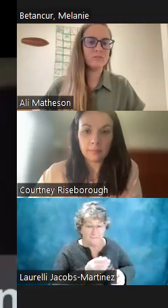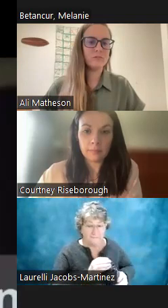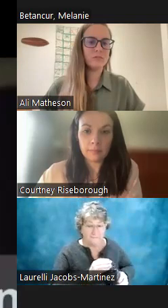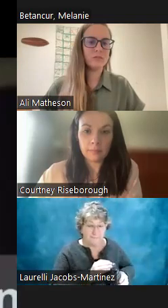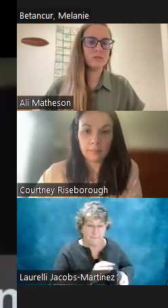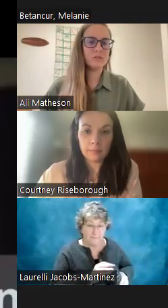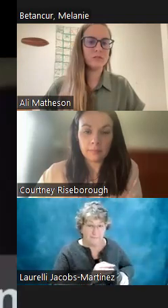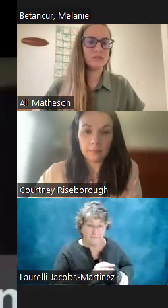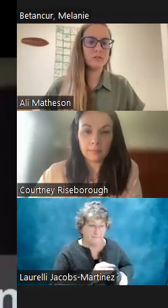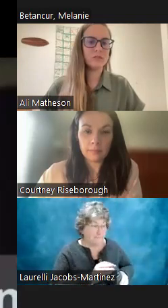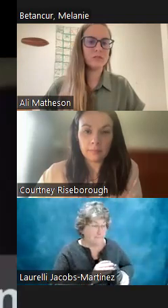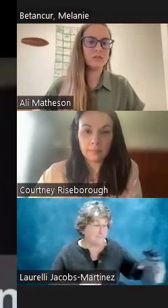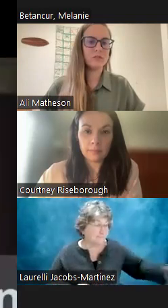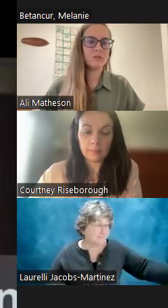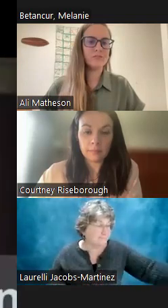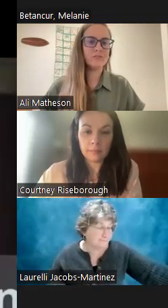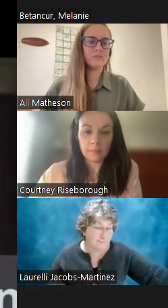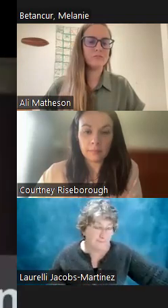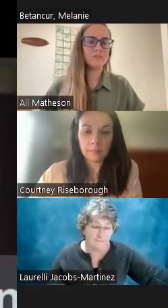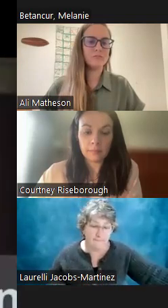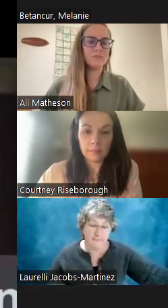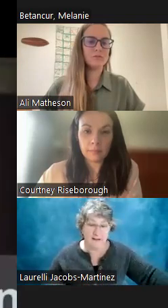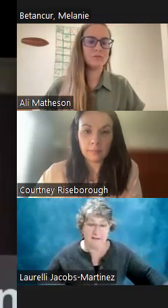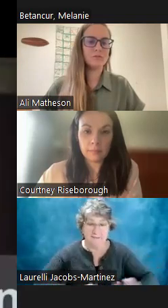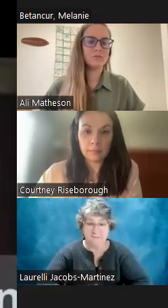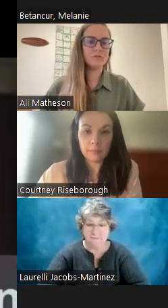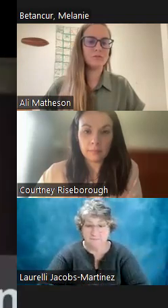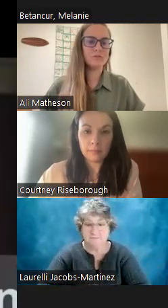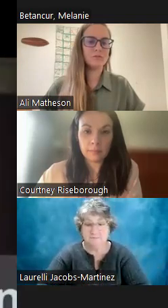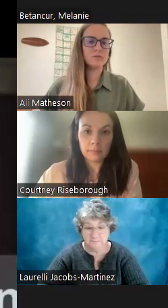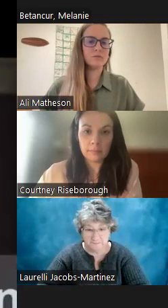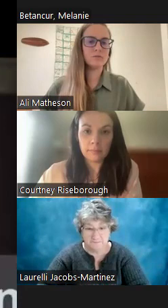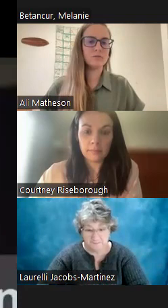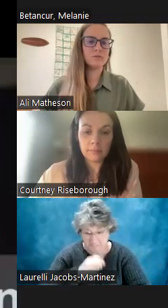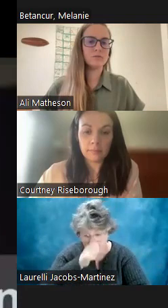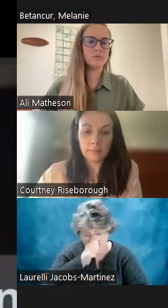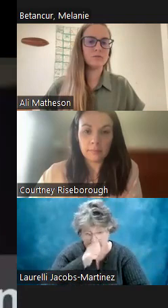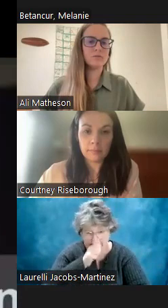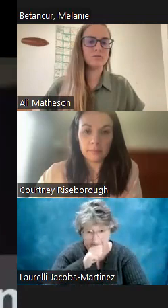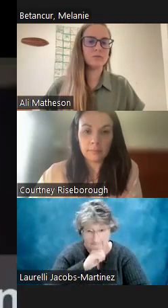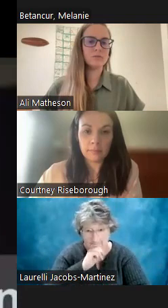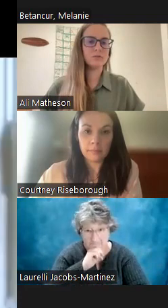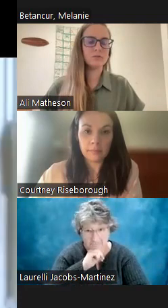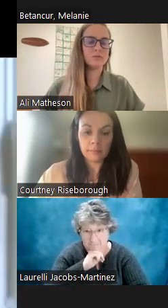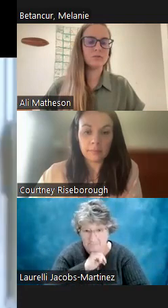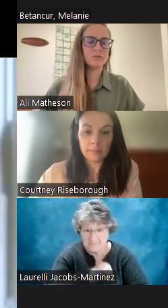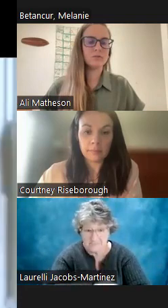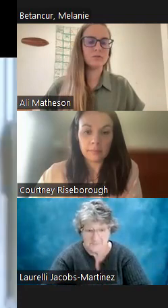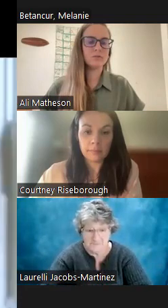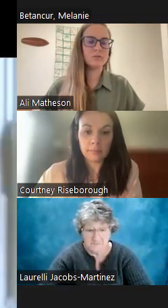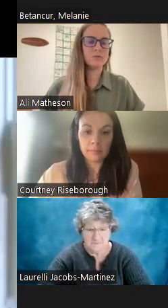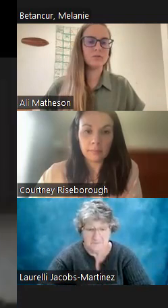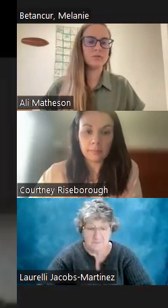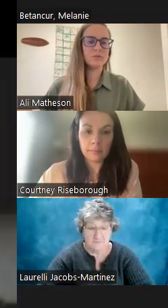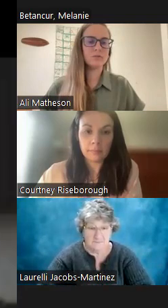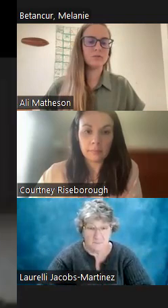but that's not my only identity. I'm a person of color, biracial, half black and half white, and gay. This is the condition